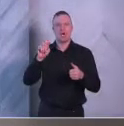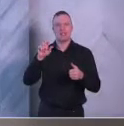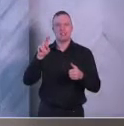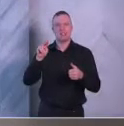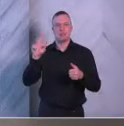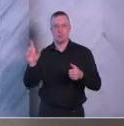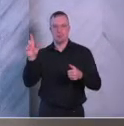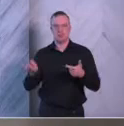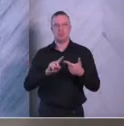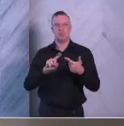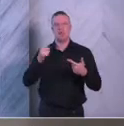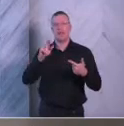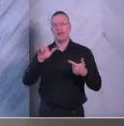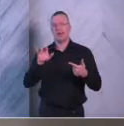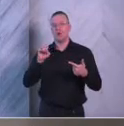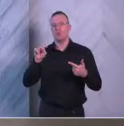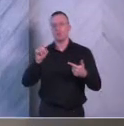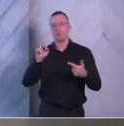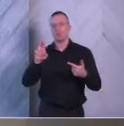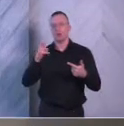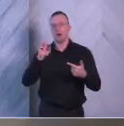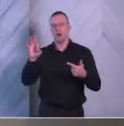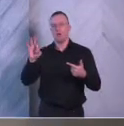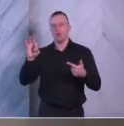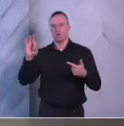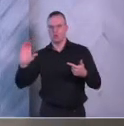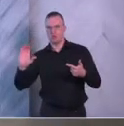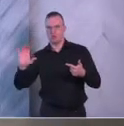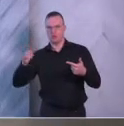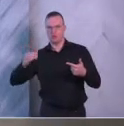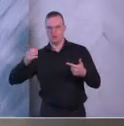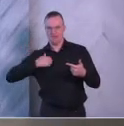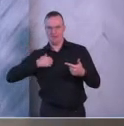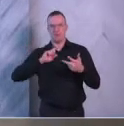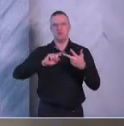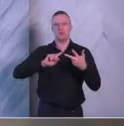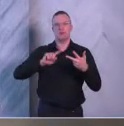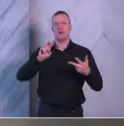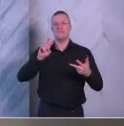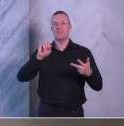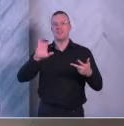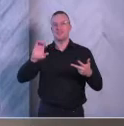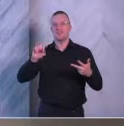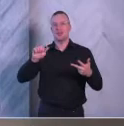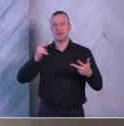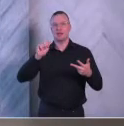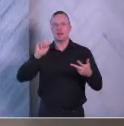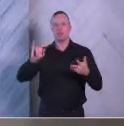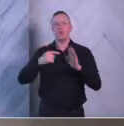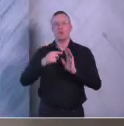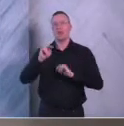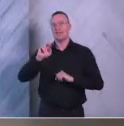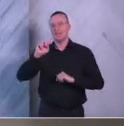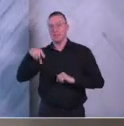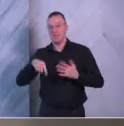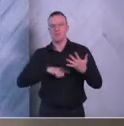Canada, Mr. Gary Oosterhoff, representing the Conservative Party of Canada, Mr. Vic Sahai, representing the New Democratic Party of